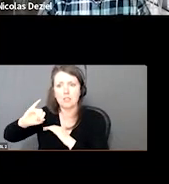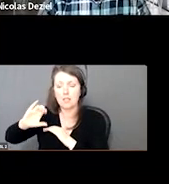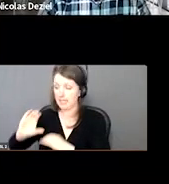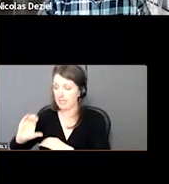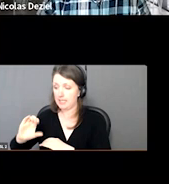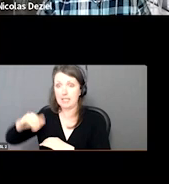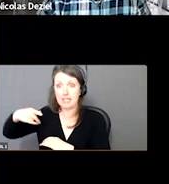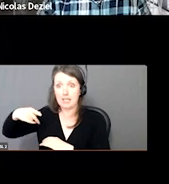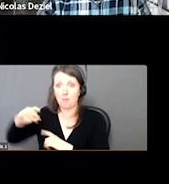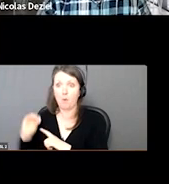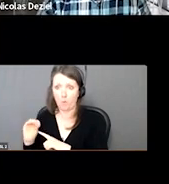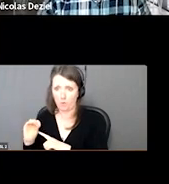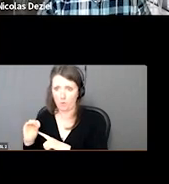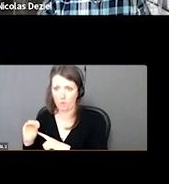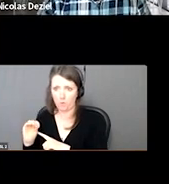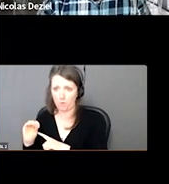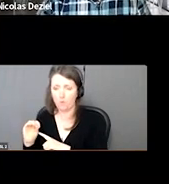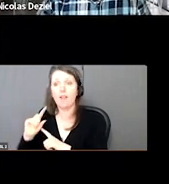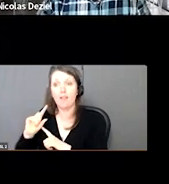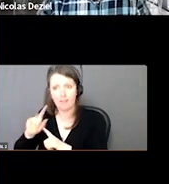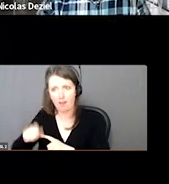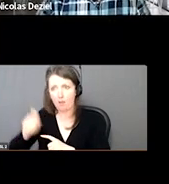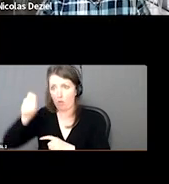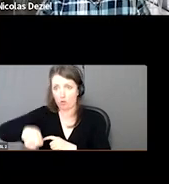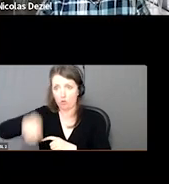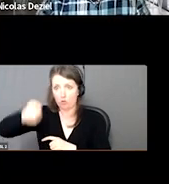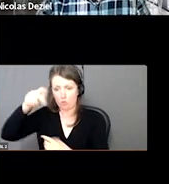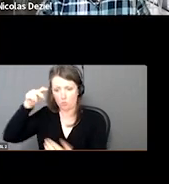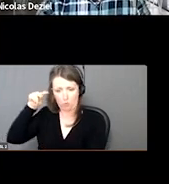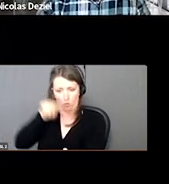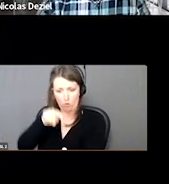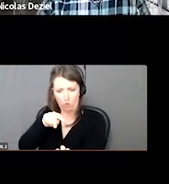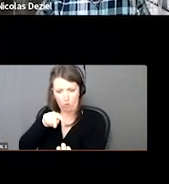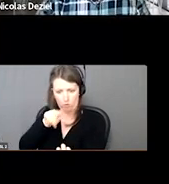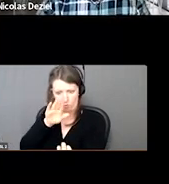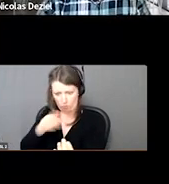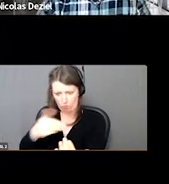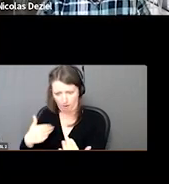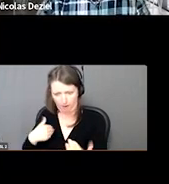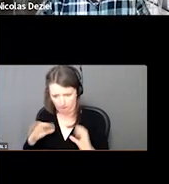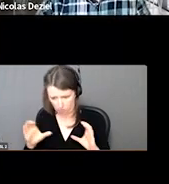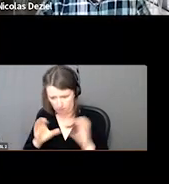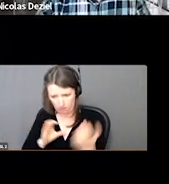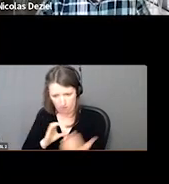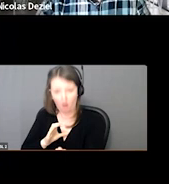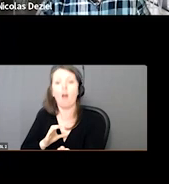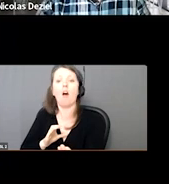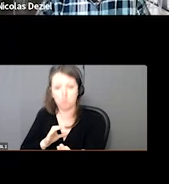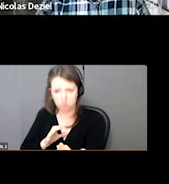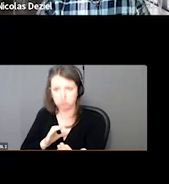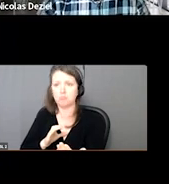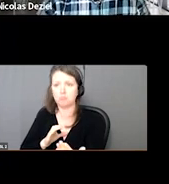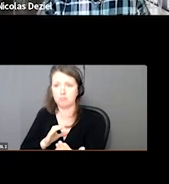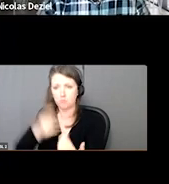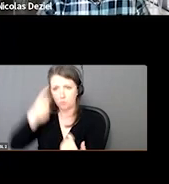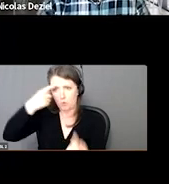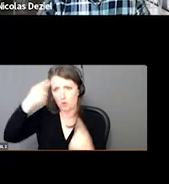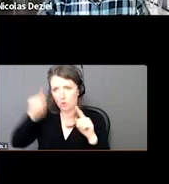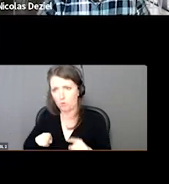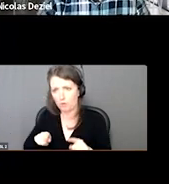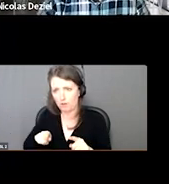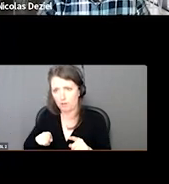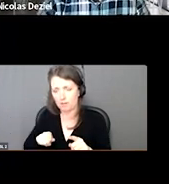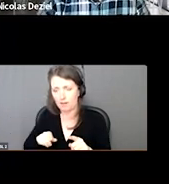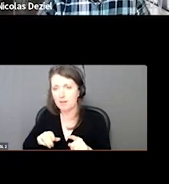to claim that you are the rightful creator and owner of an original work. So hopefully that